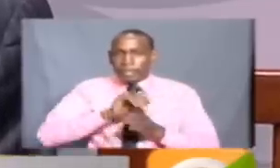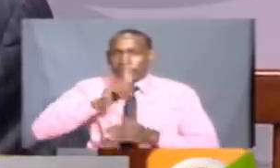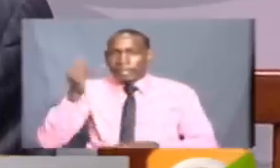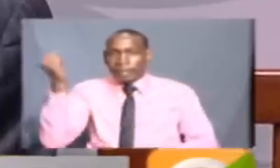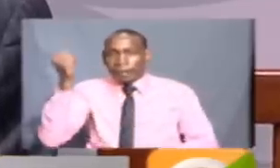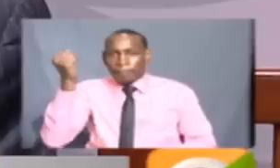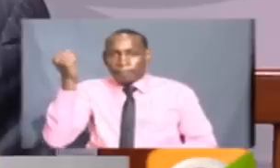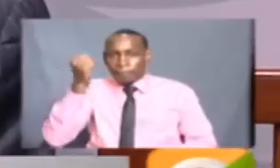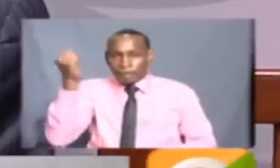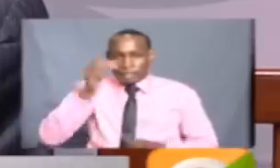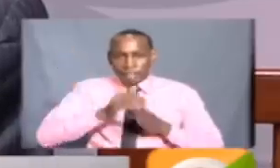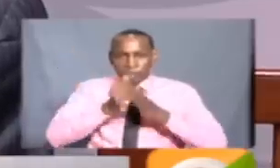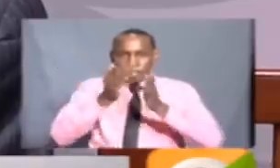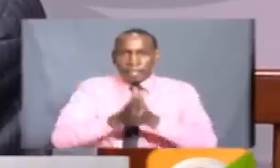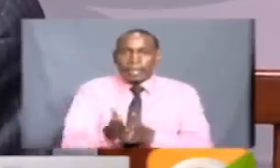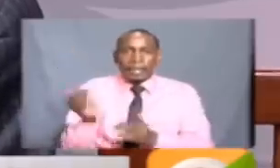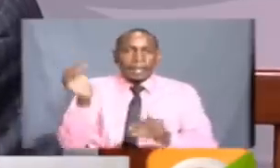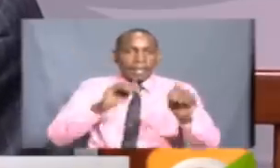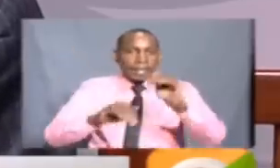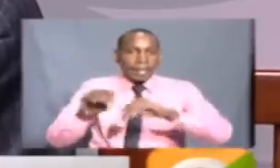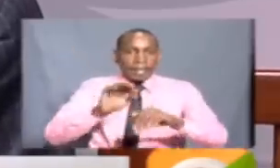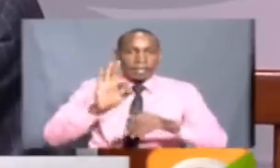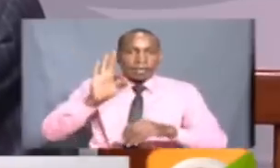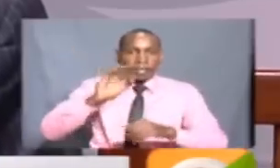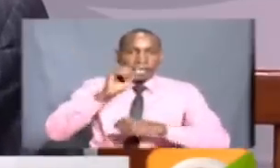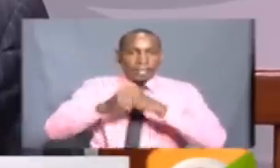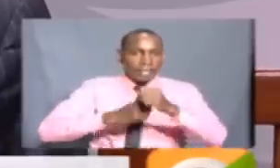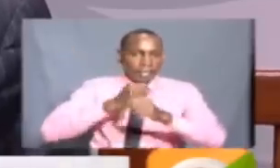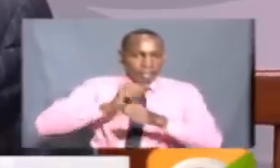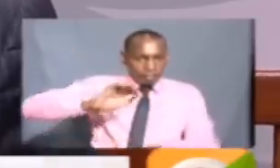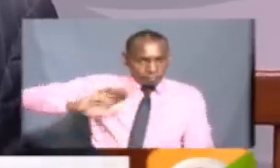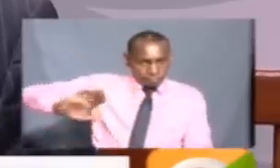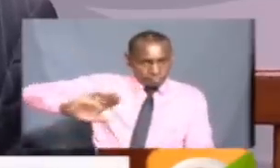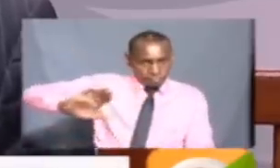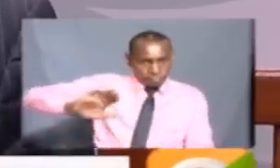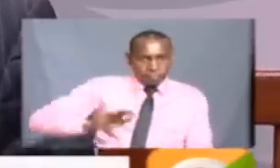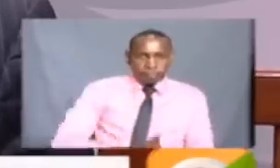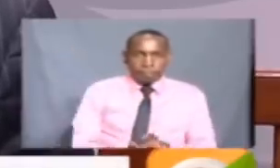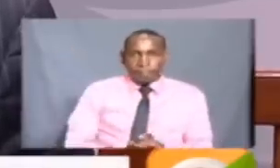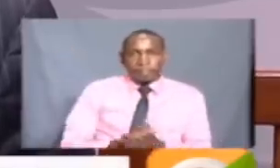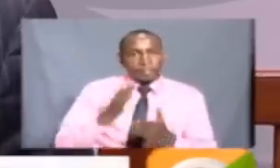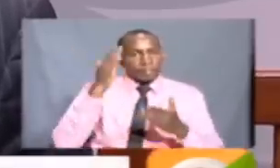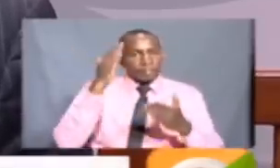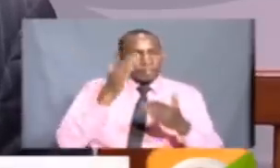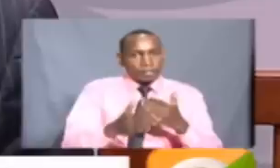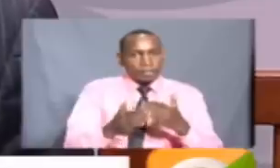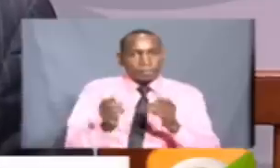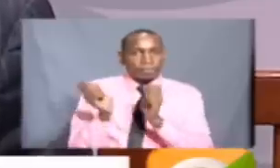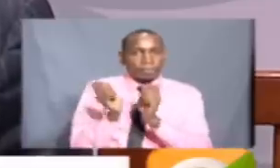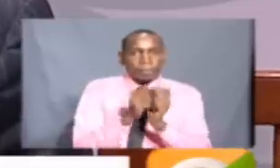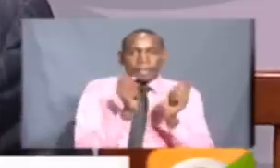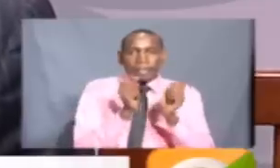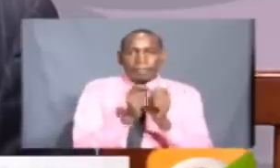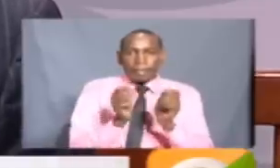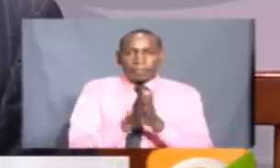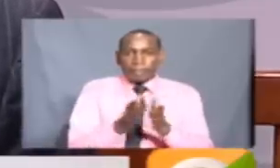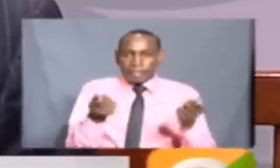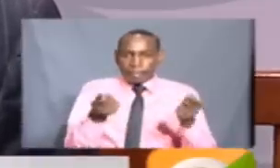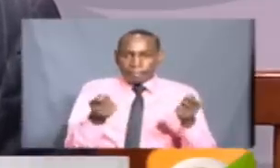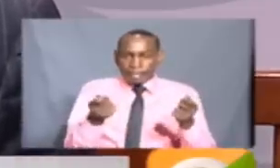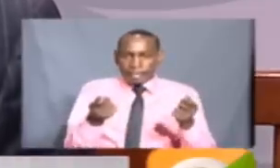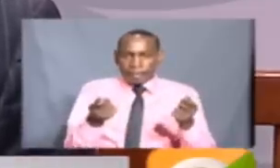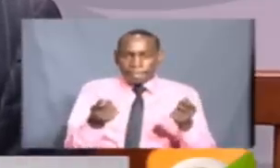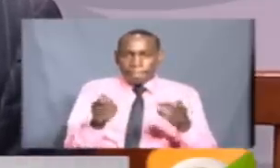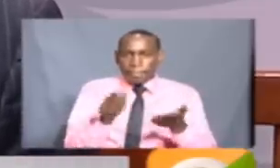political leaders, elections are 3 years away. Save us from this pain. And to the media,